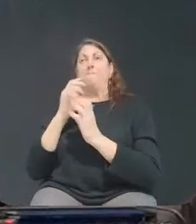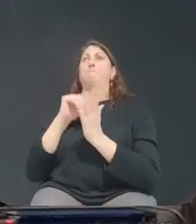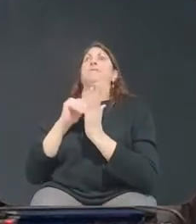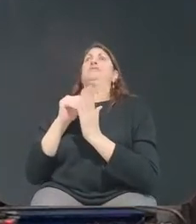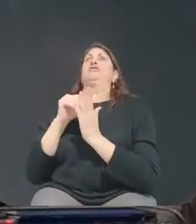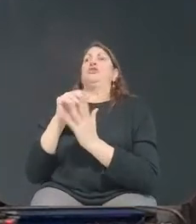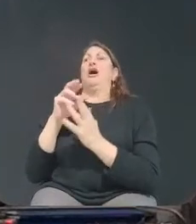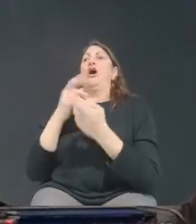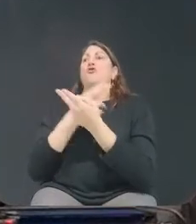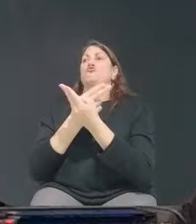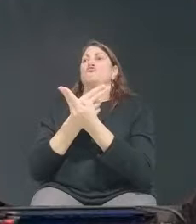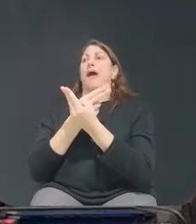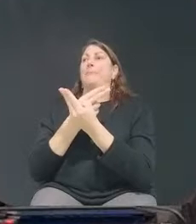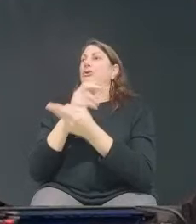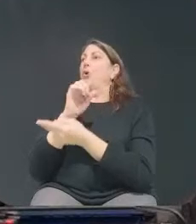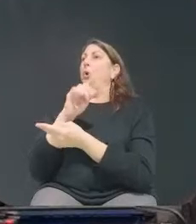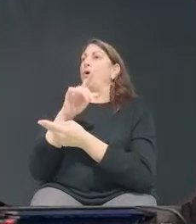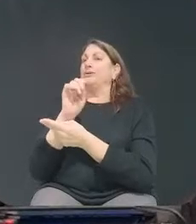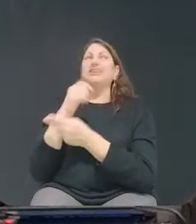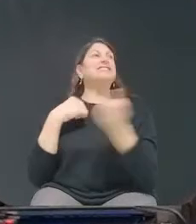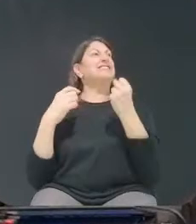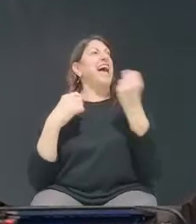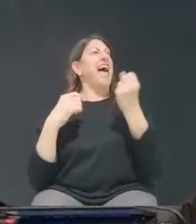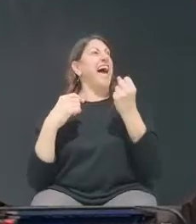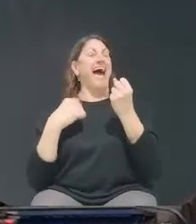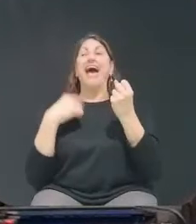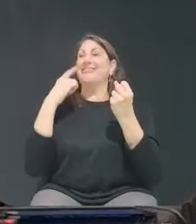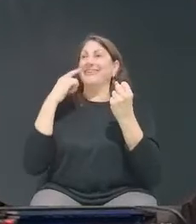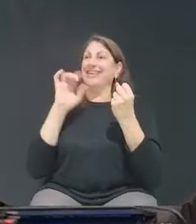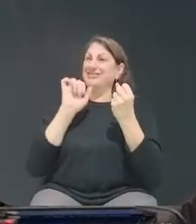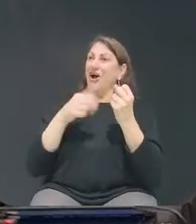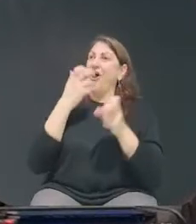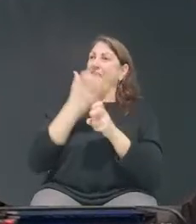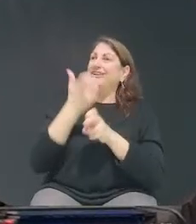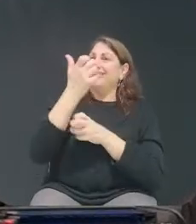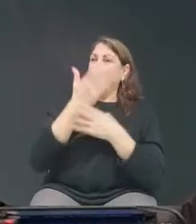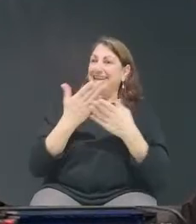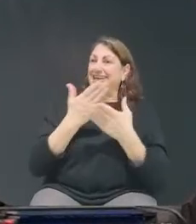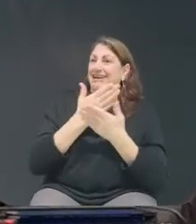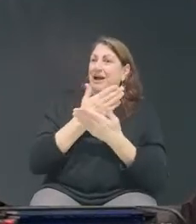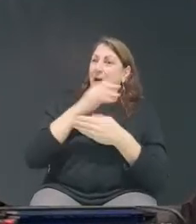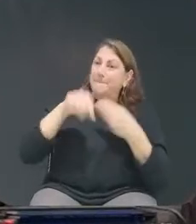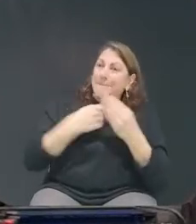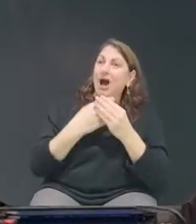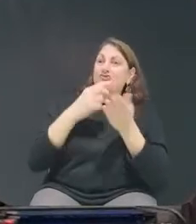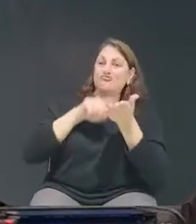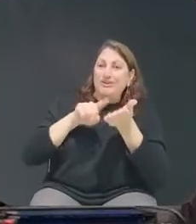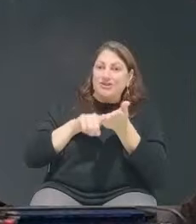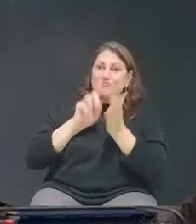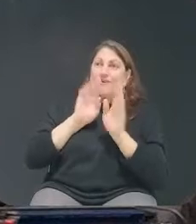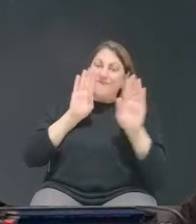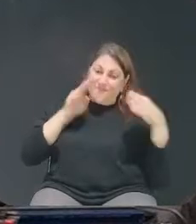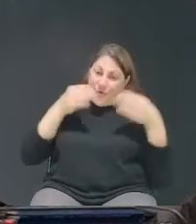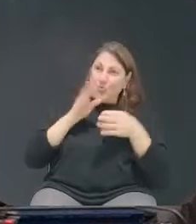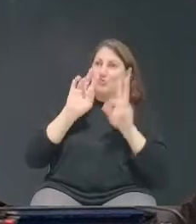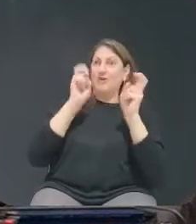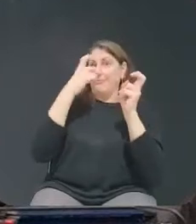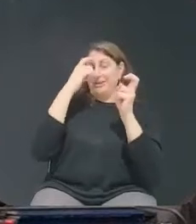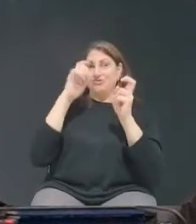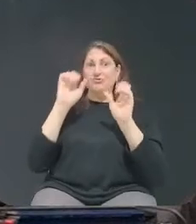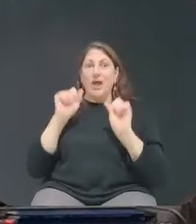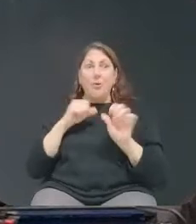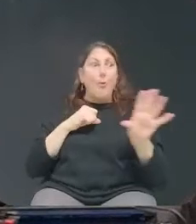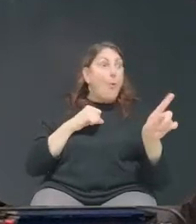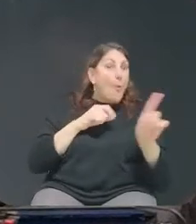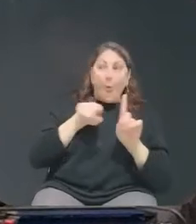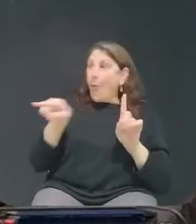I do. I think that's one of the hardest things about research, is staying focused on your topic, because it's just, there's so many different places you can go. And